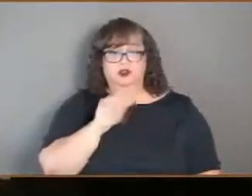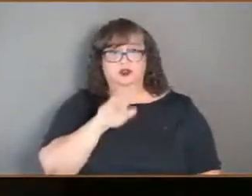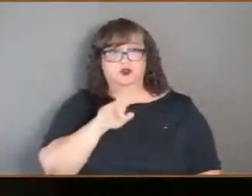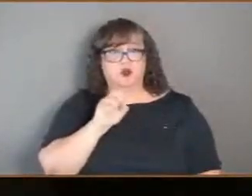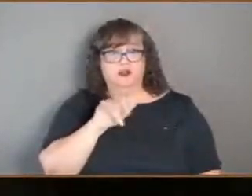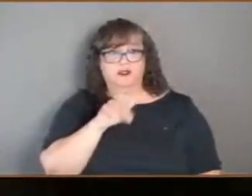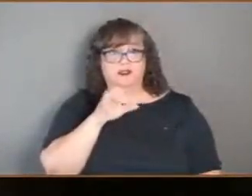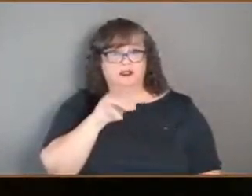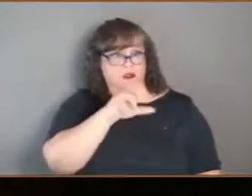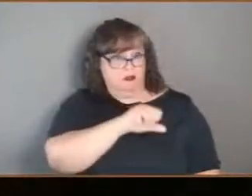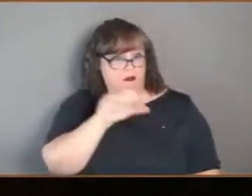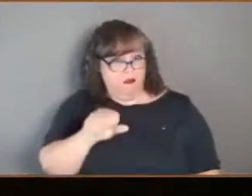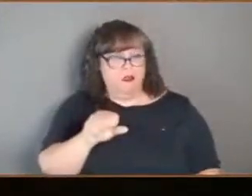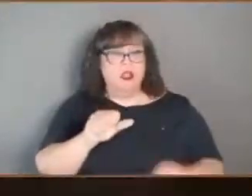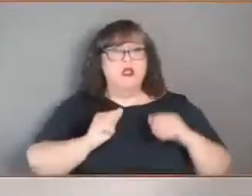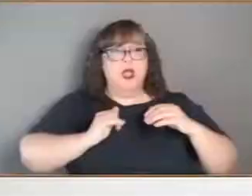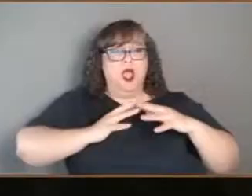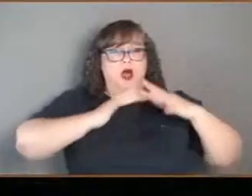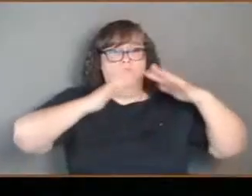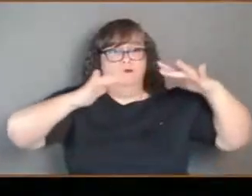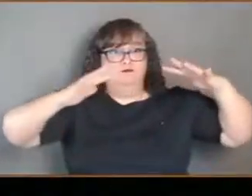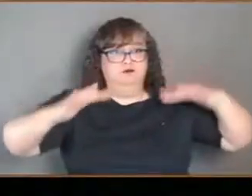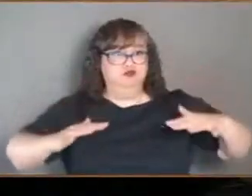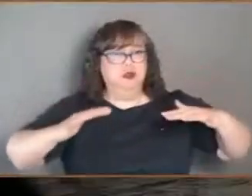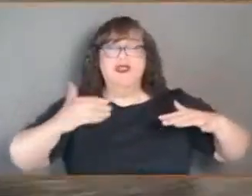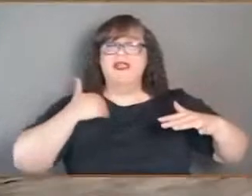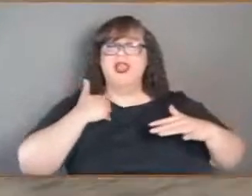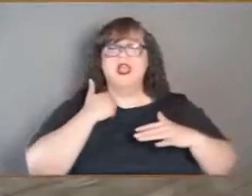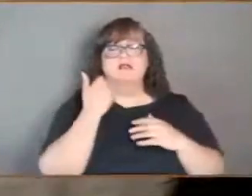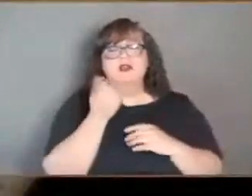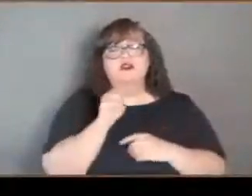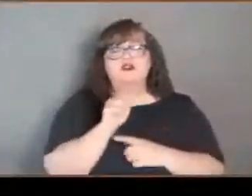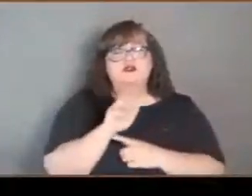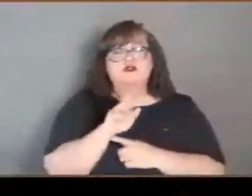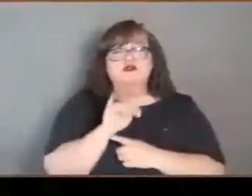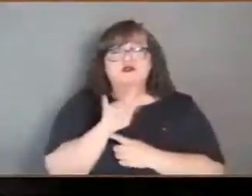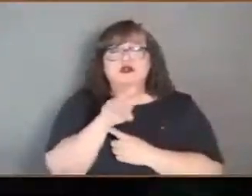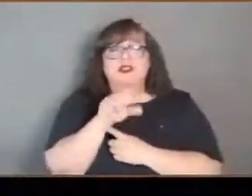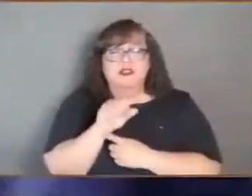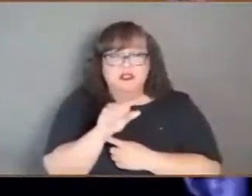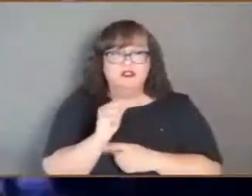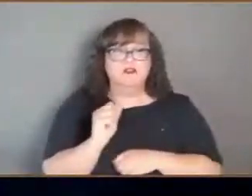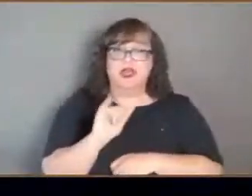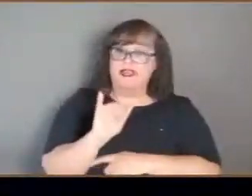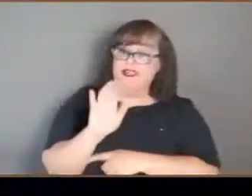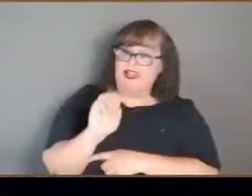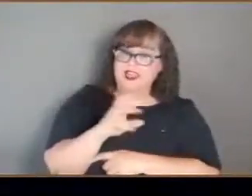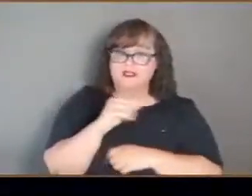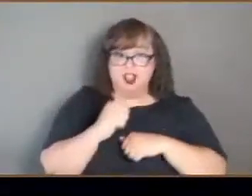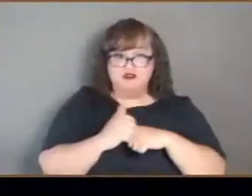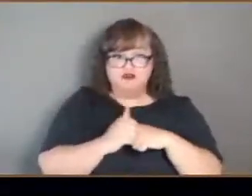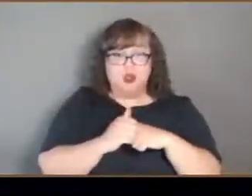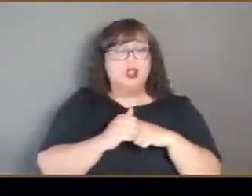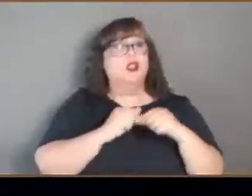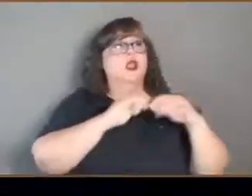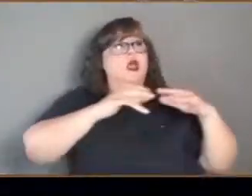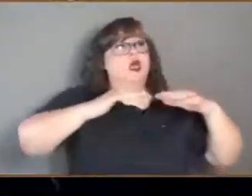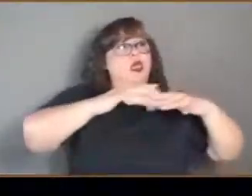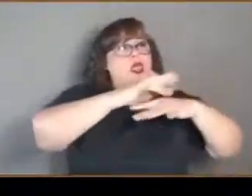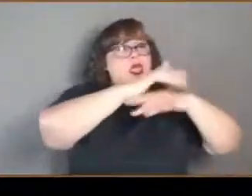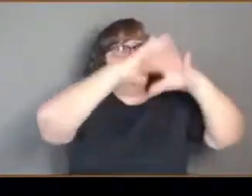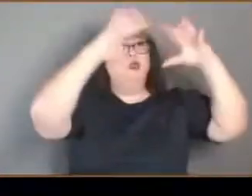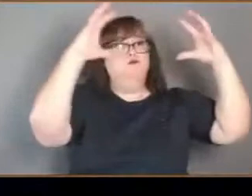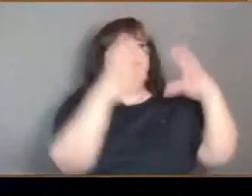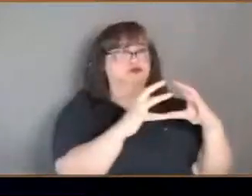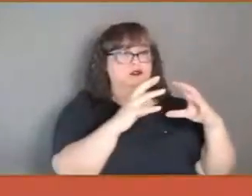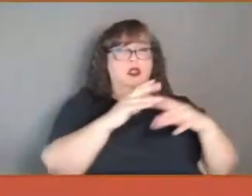of tiny little rocky and icy objects. Many of these objects came together to form the planets. The